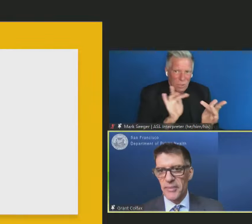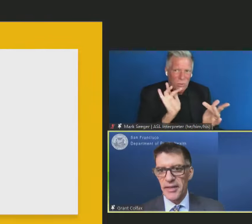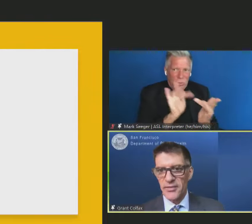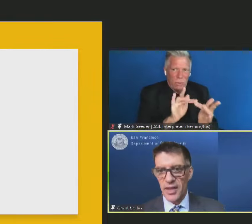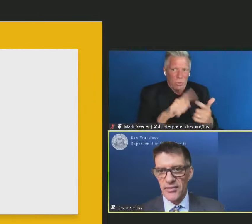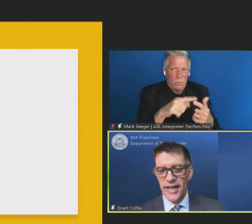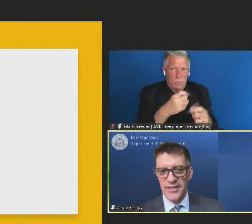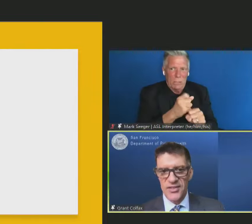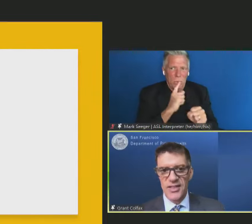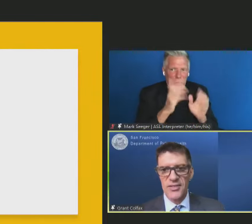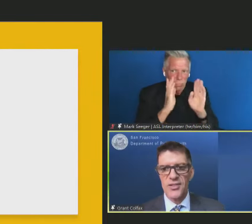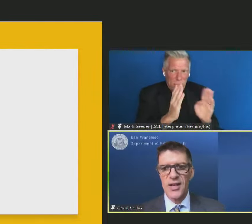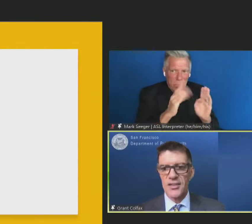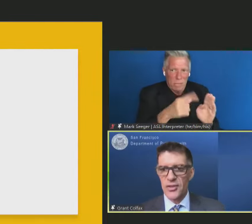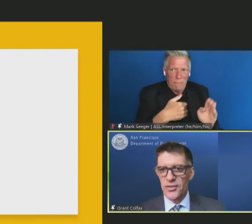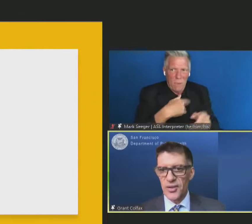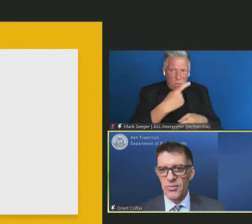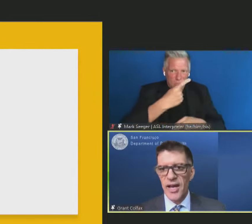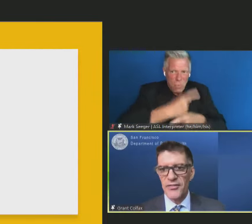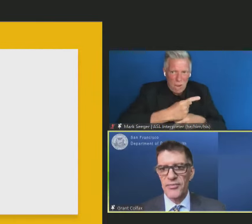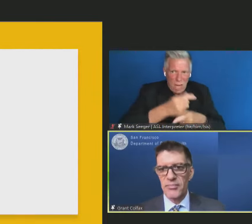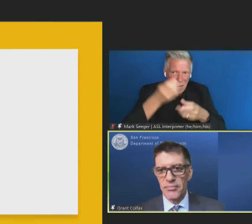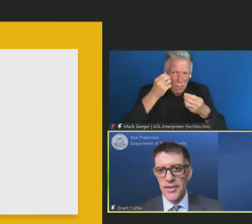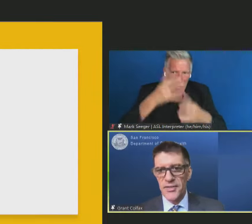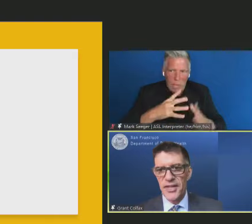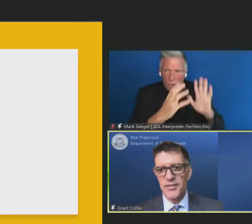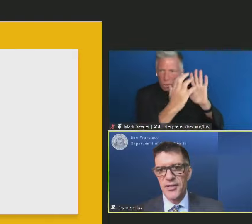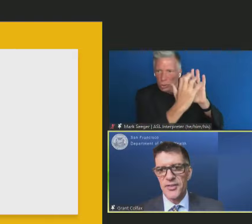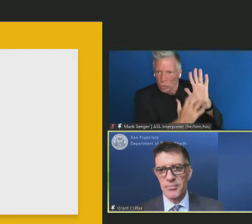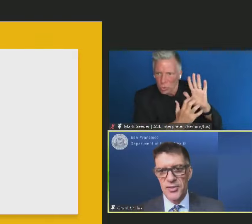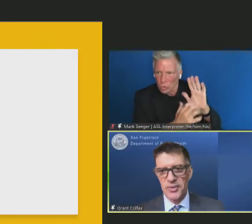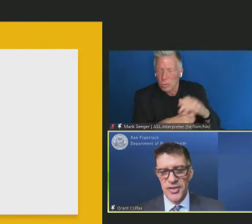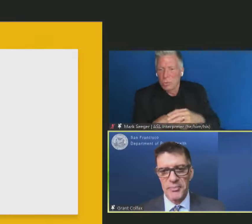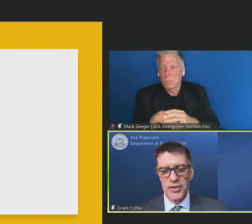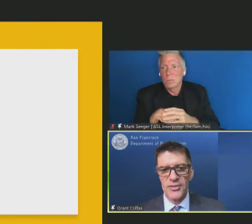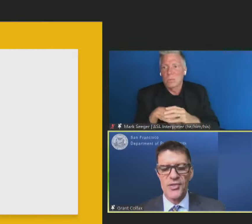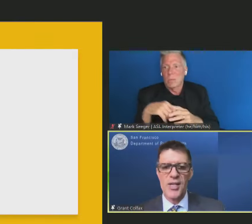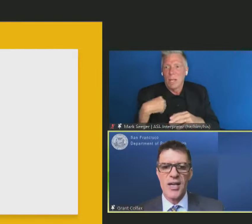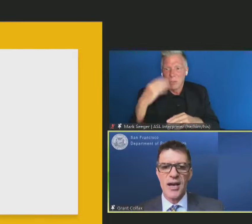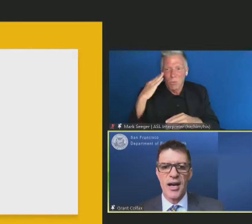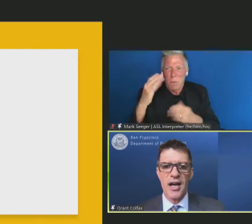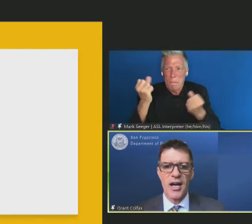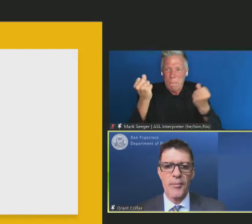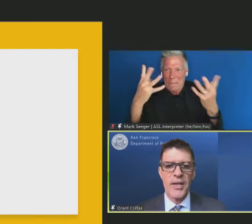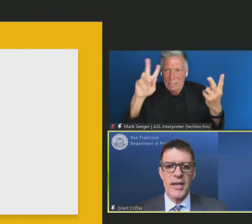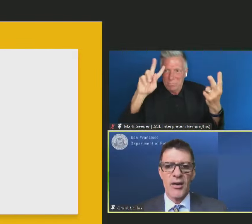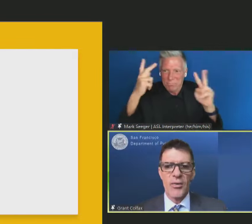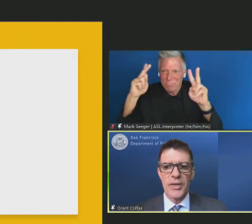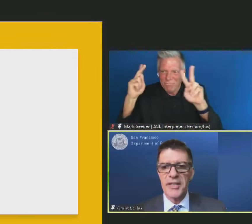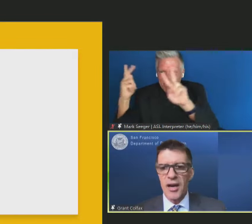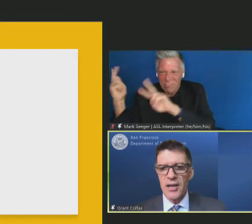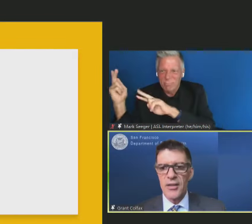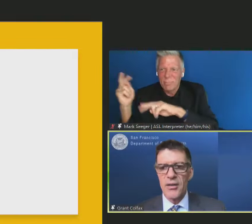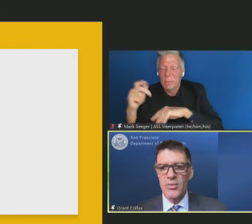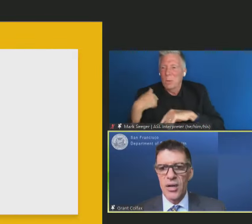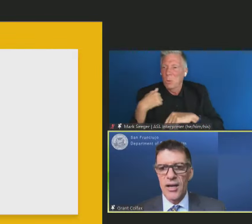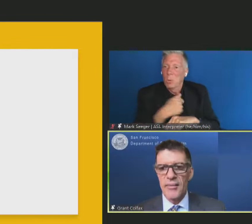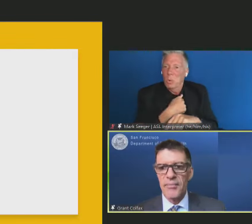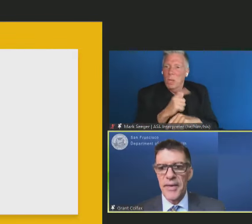particularly about vaccines. There's a lot of myths out there and misperceptions. We